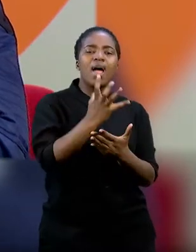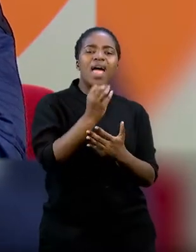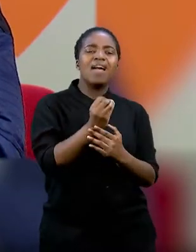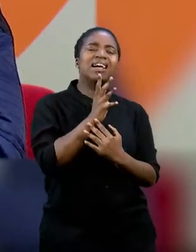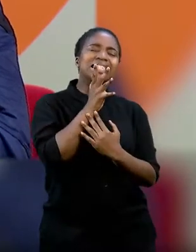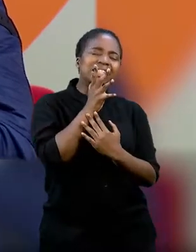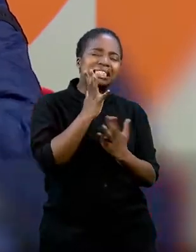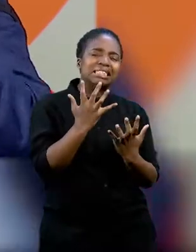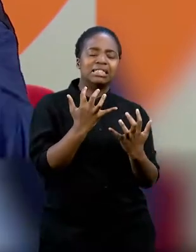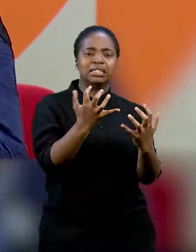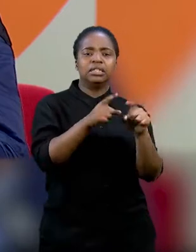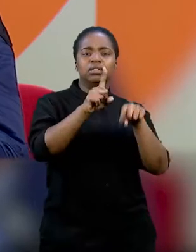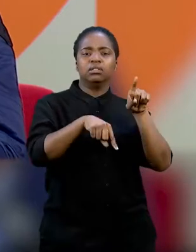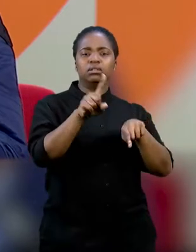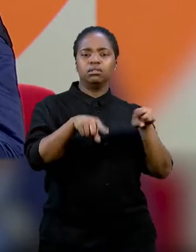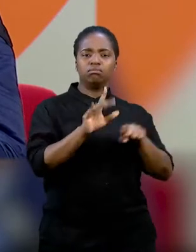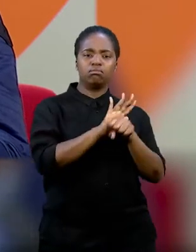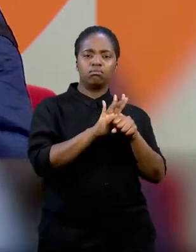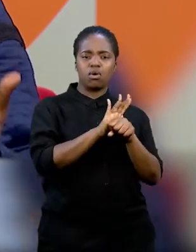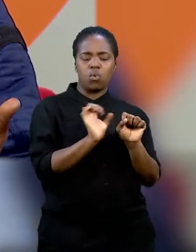ukuthi kunali audience engada